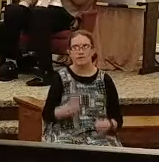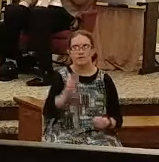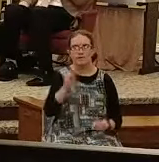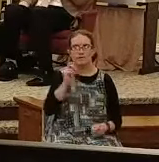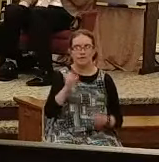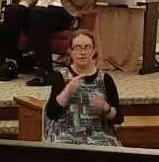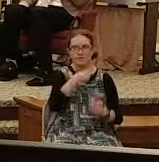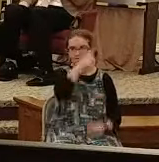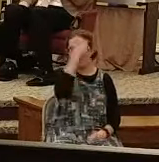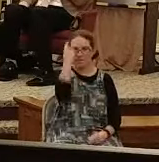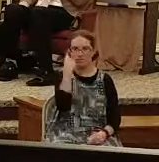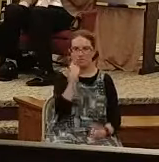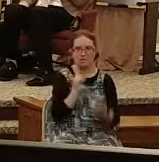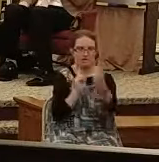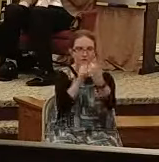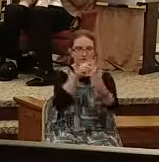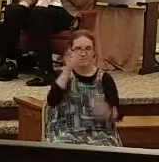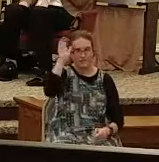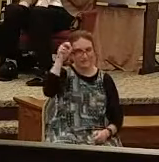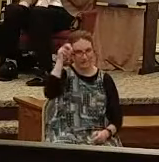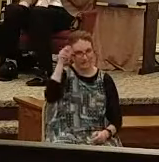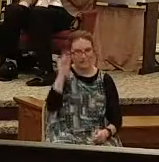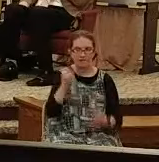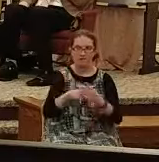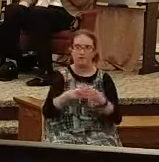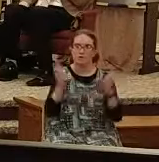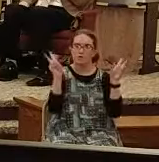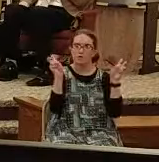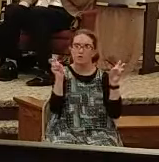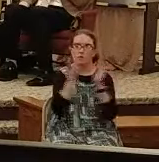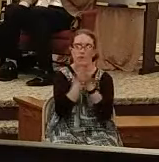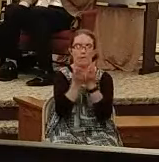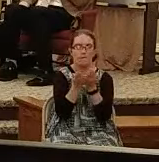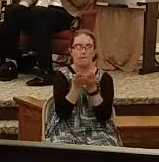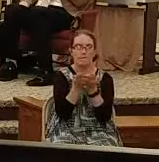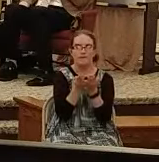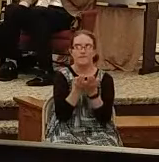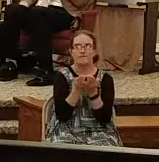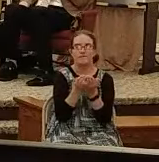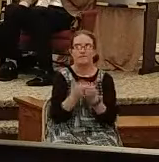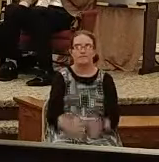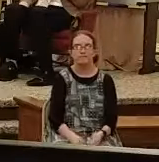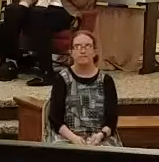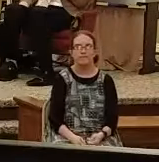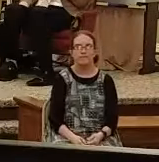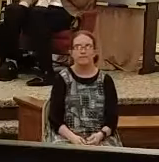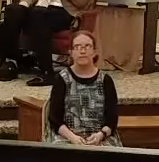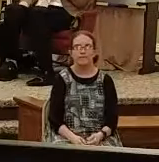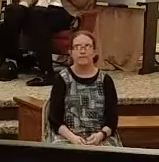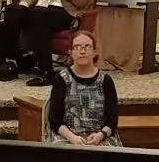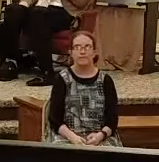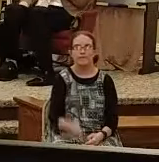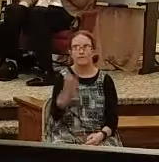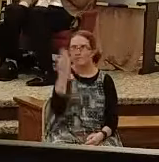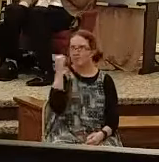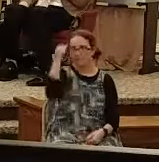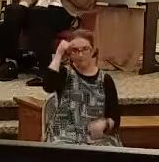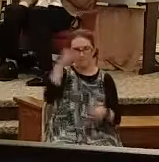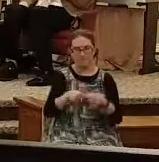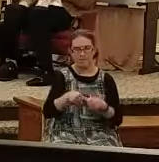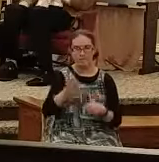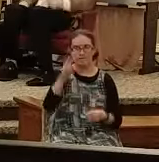Satan, and he just began to quote the word to him. Yes. Amen. Let's look back. Remember when